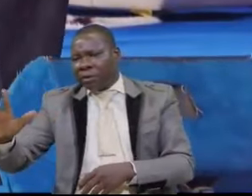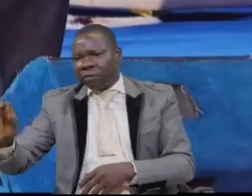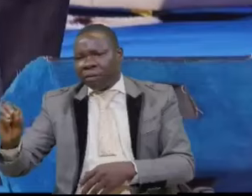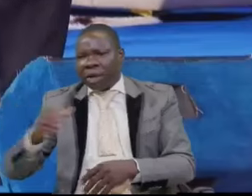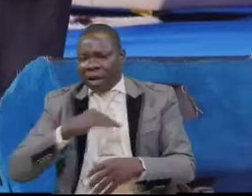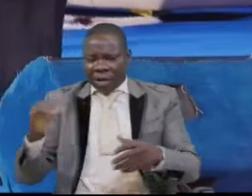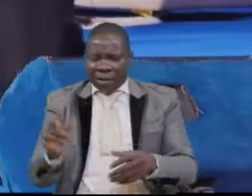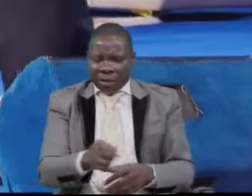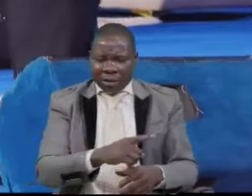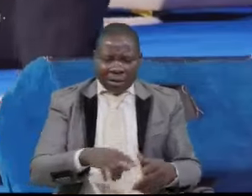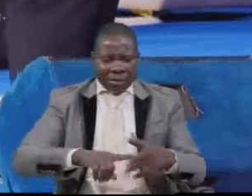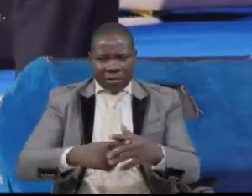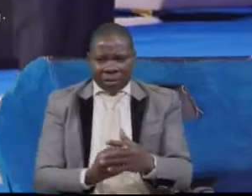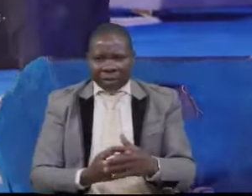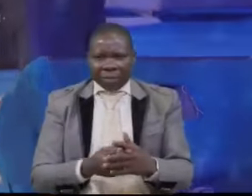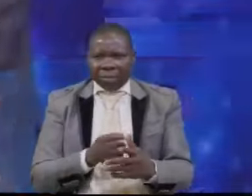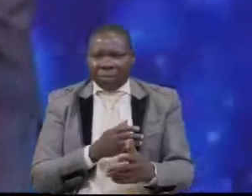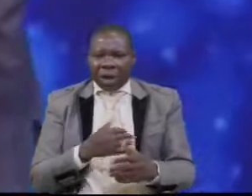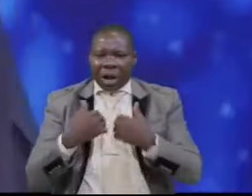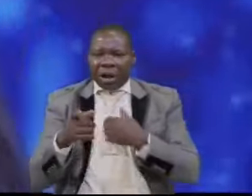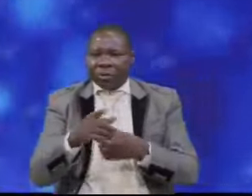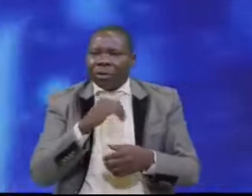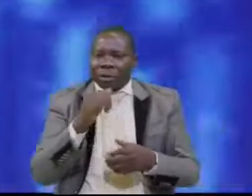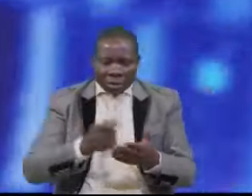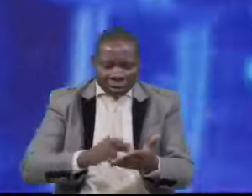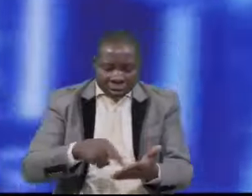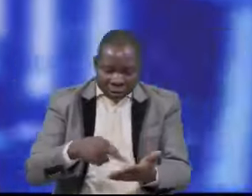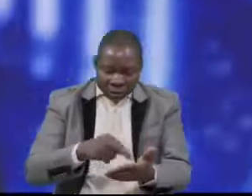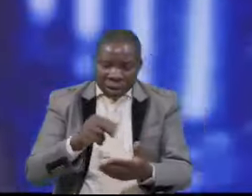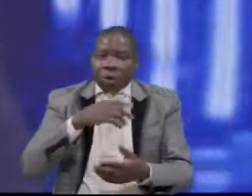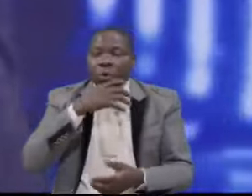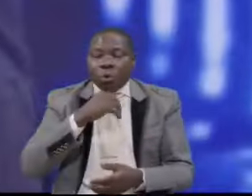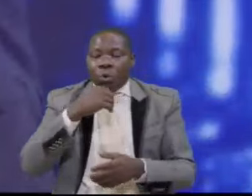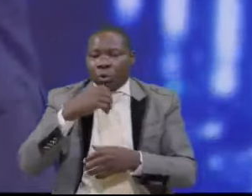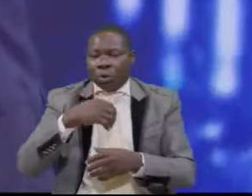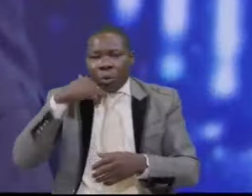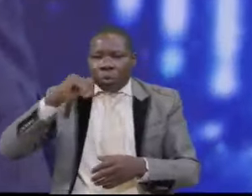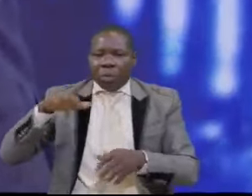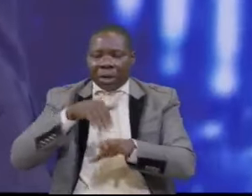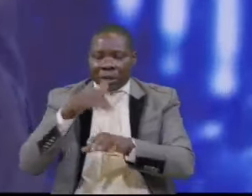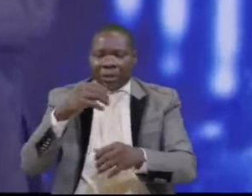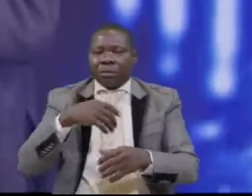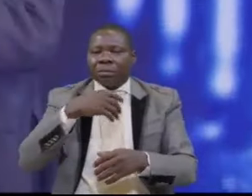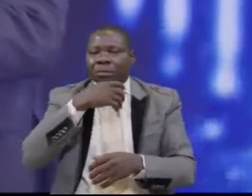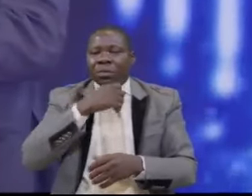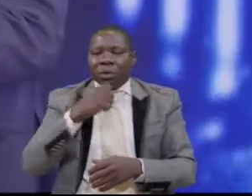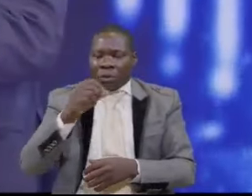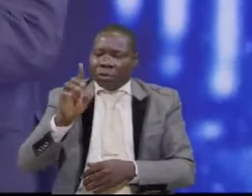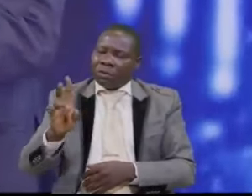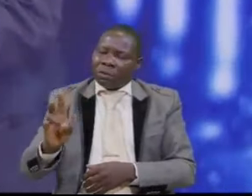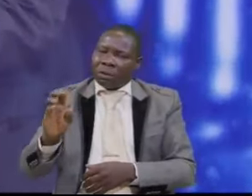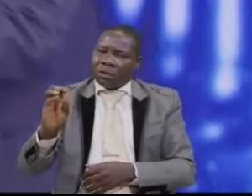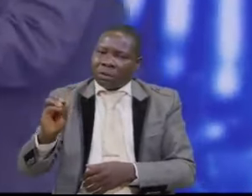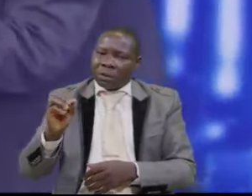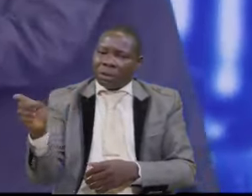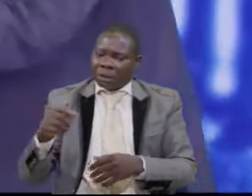even read of an old woman at the age of 70, and she decided she didn't go to primary